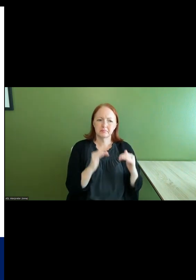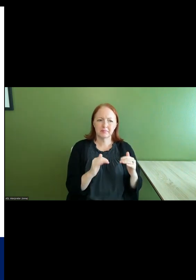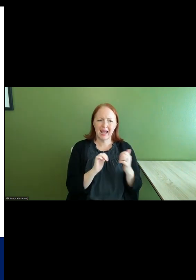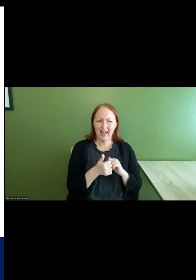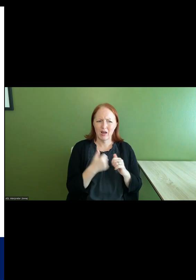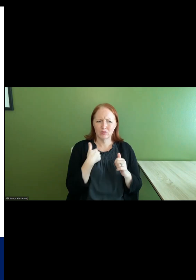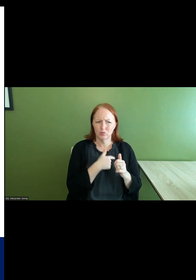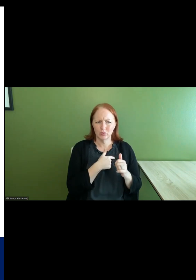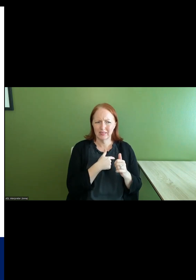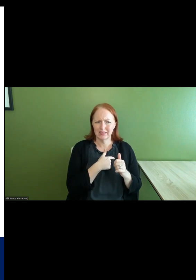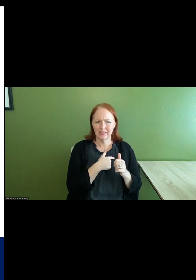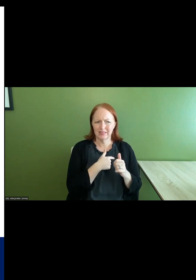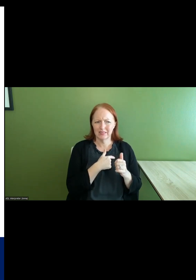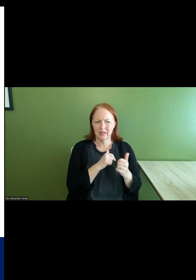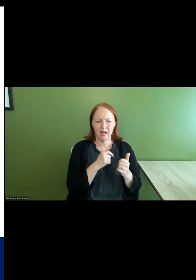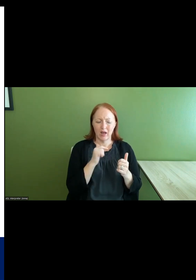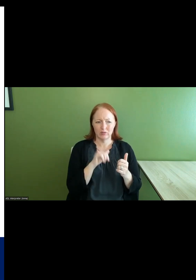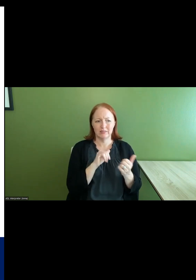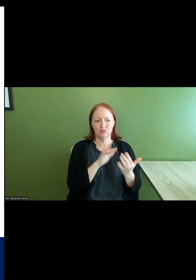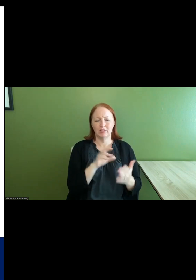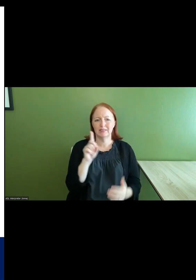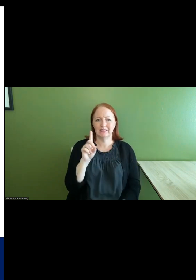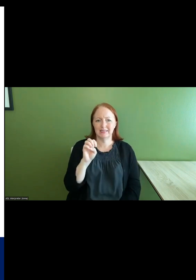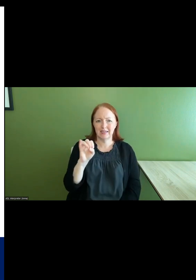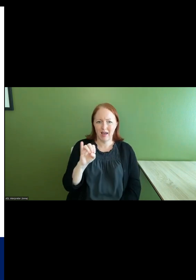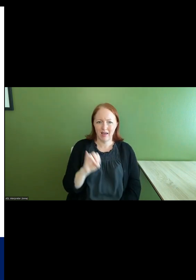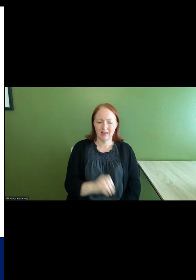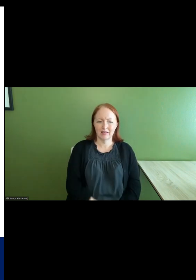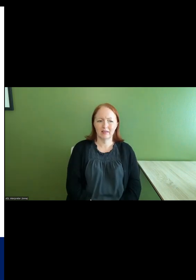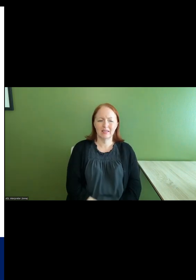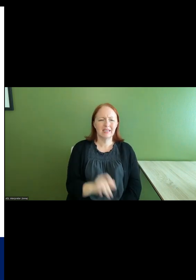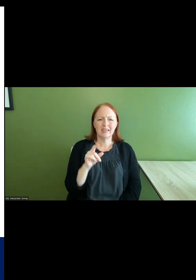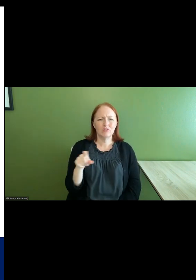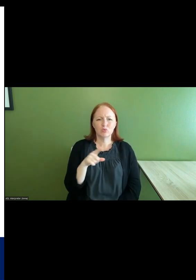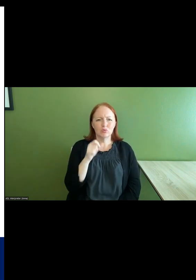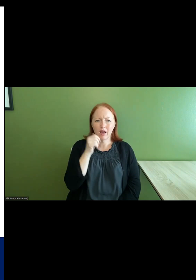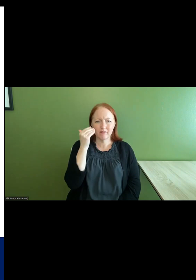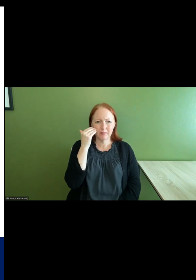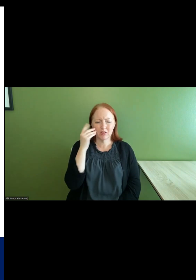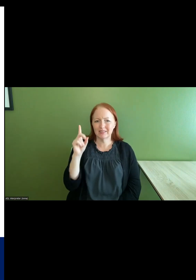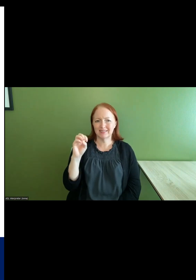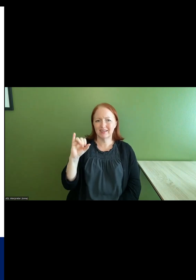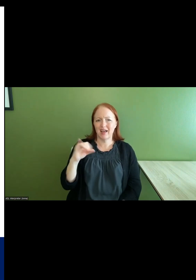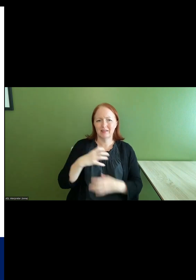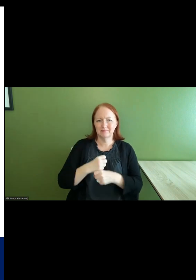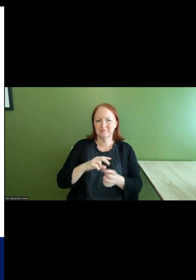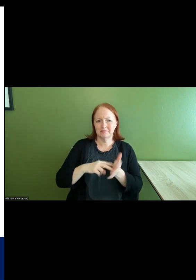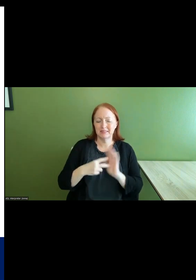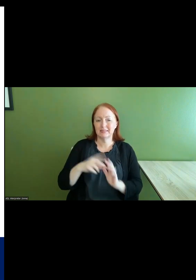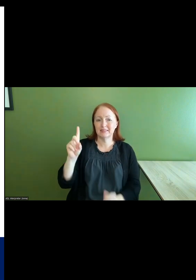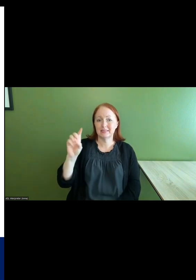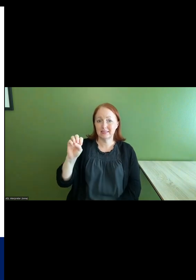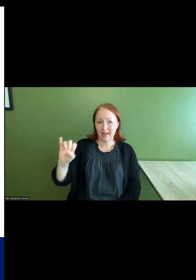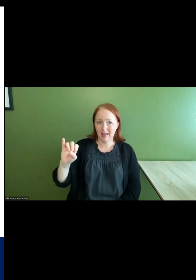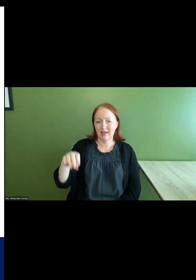be, how does it address DEI? And for those who are not familiar with this acronym,